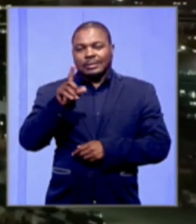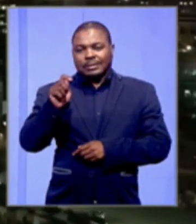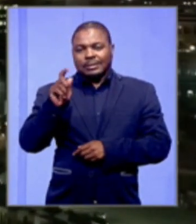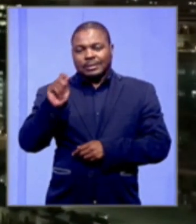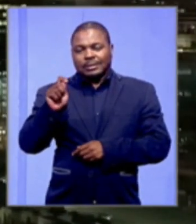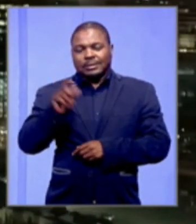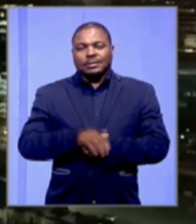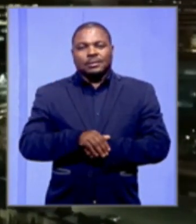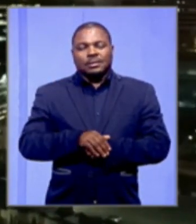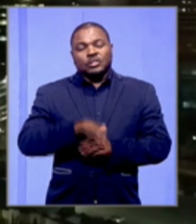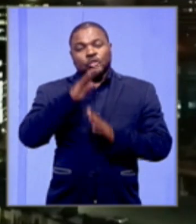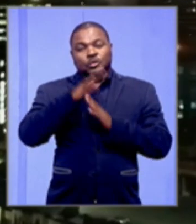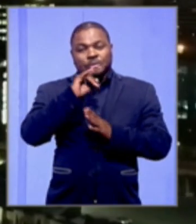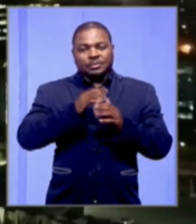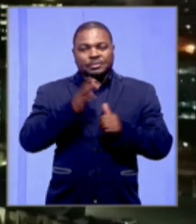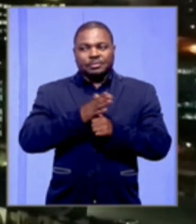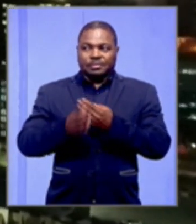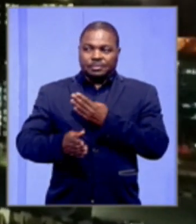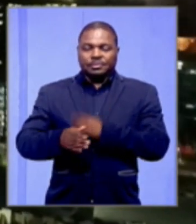re thoma ka ditlhogo.